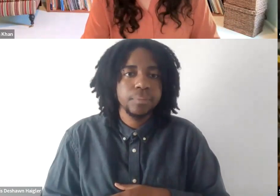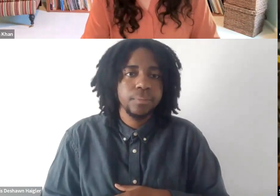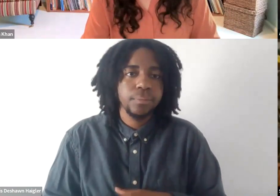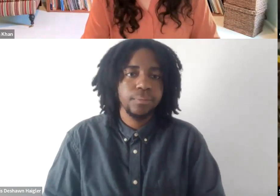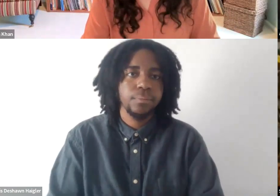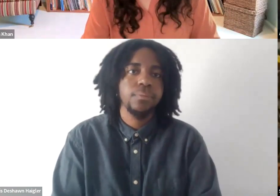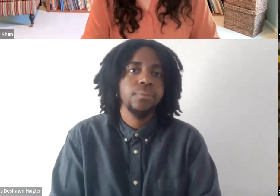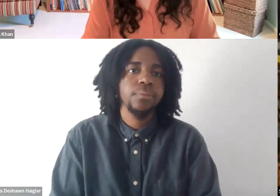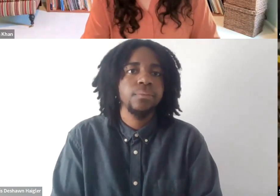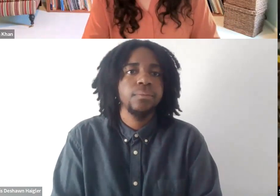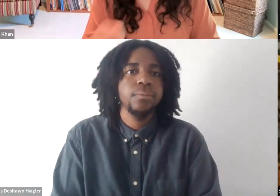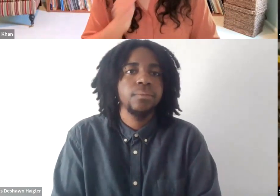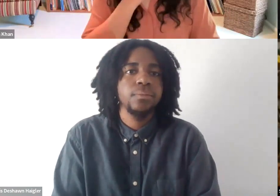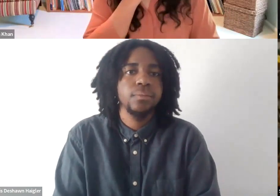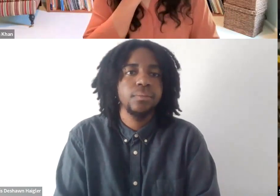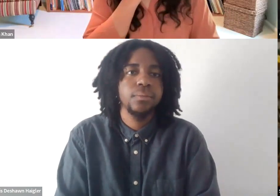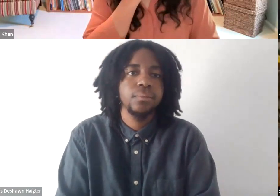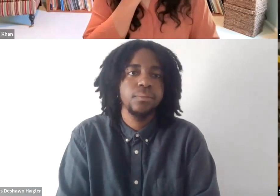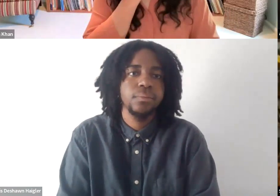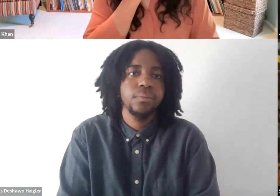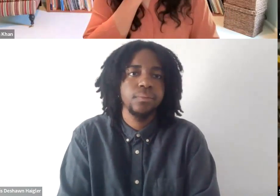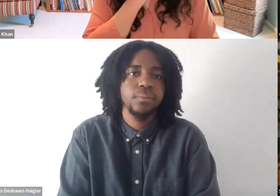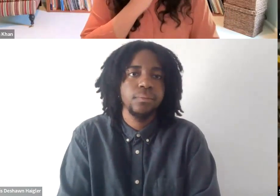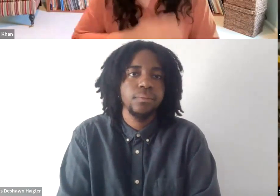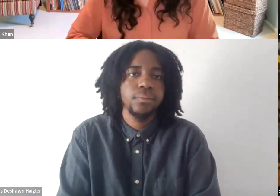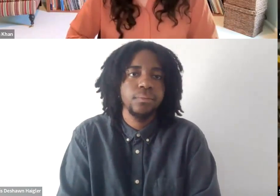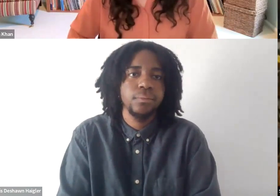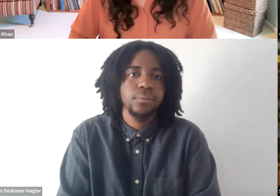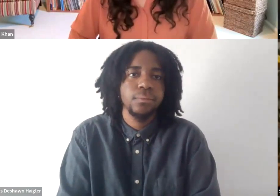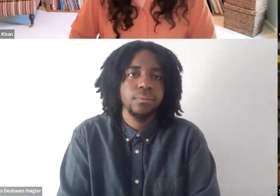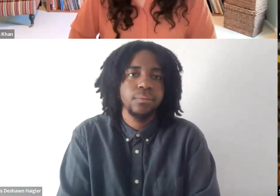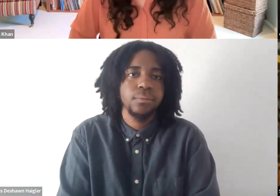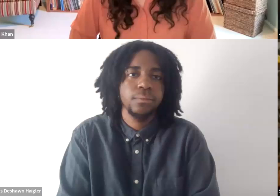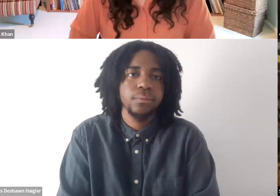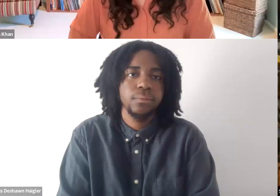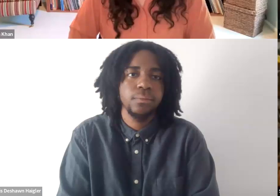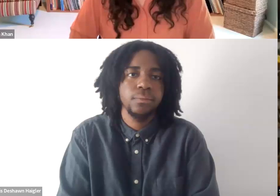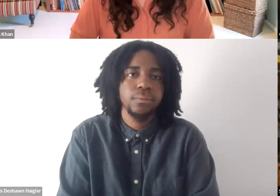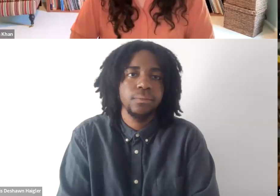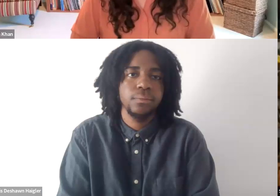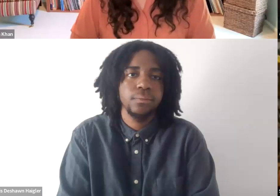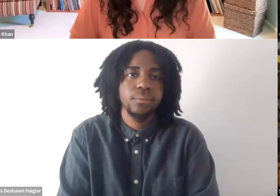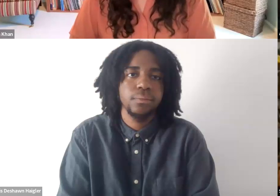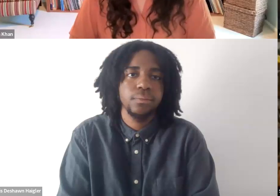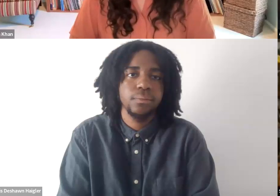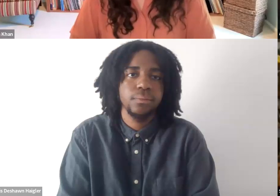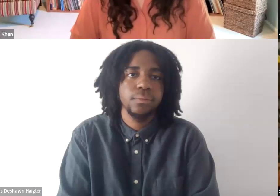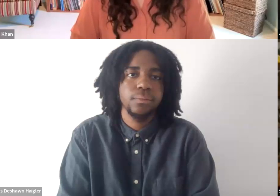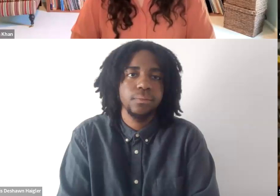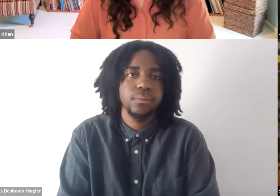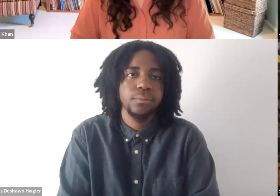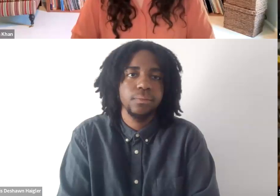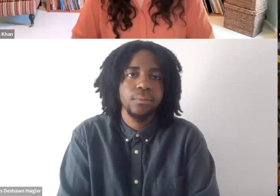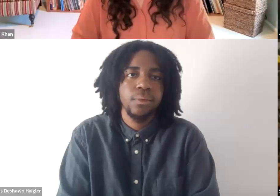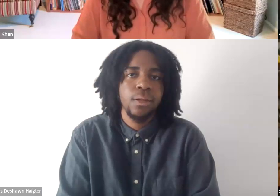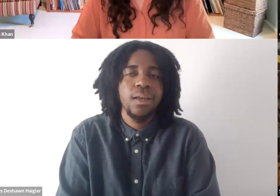research into the building. Was there anything you learned that you wish you could have included but didn't have space for? So yes, for sure,